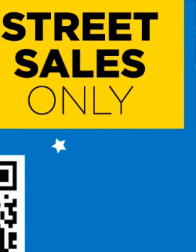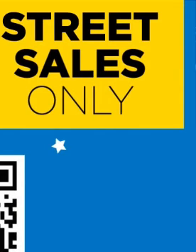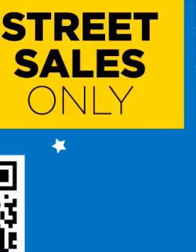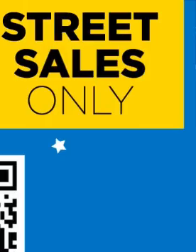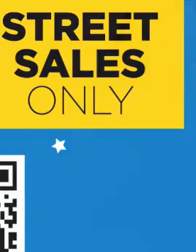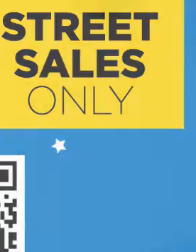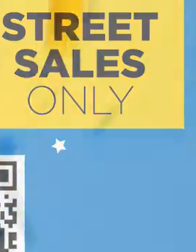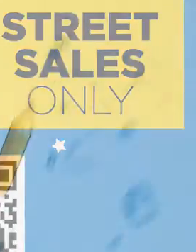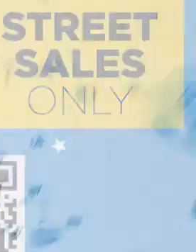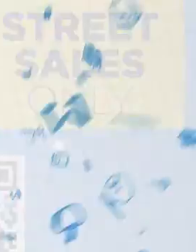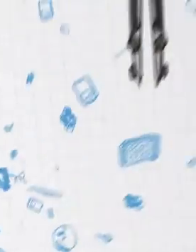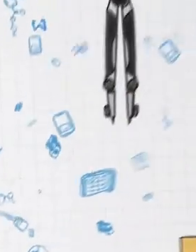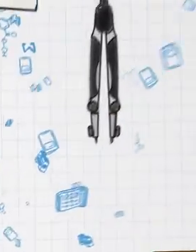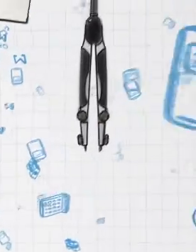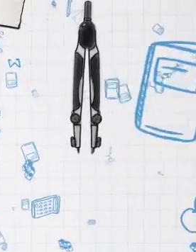and Zoshi.